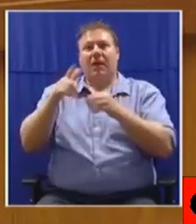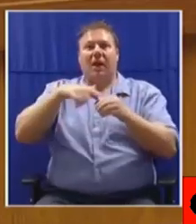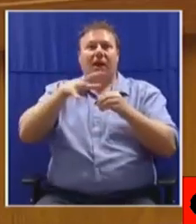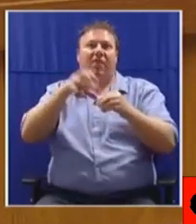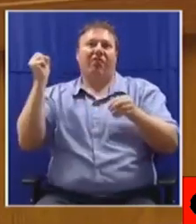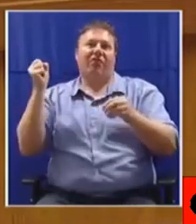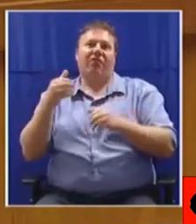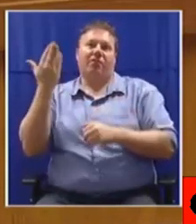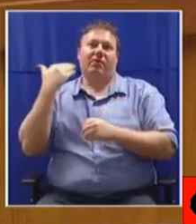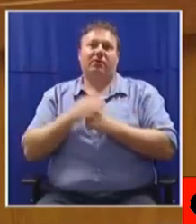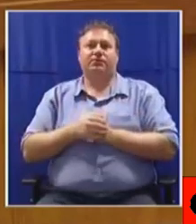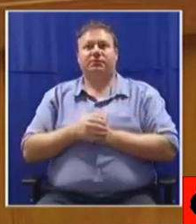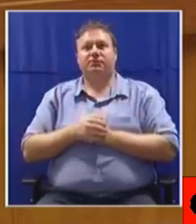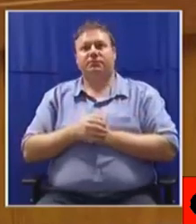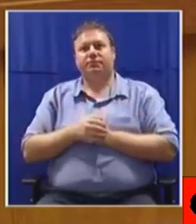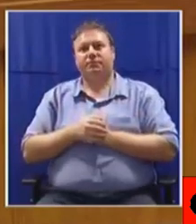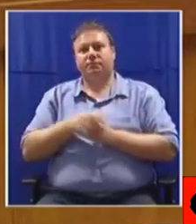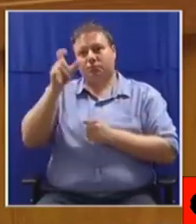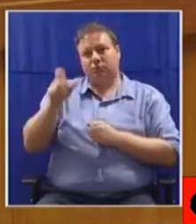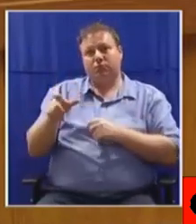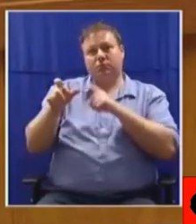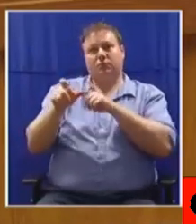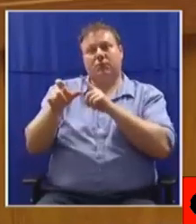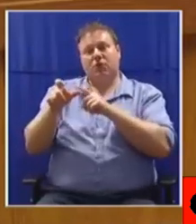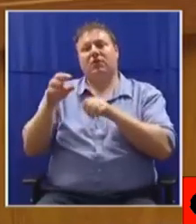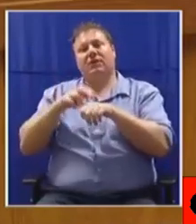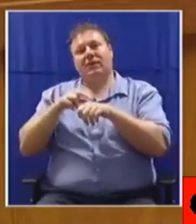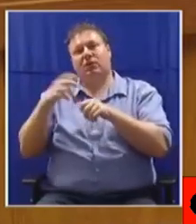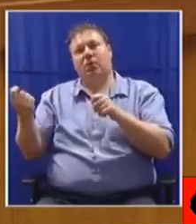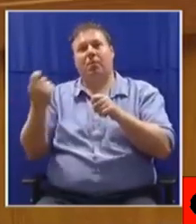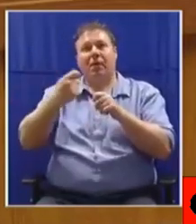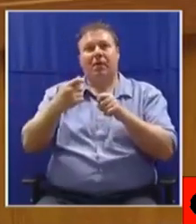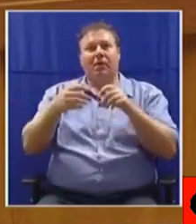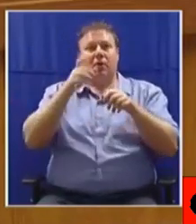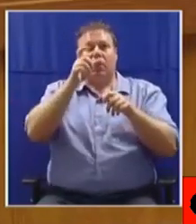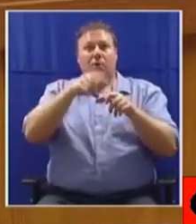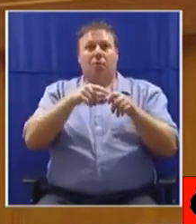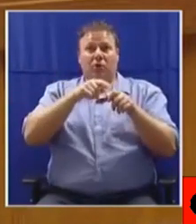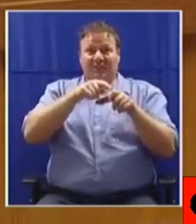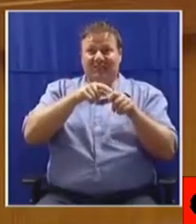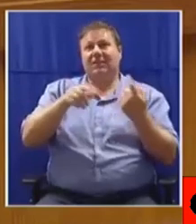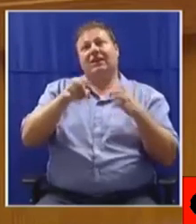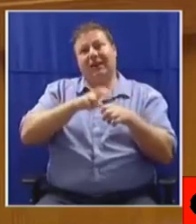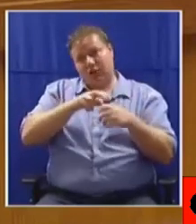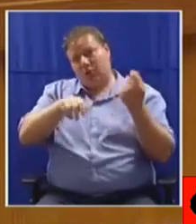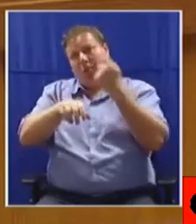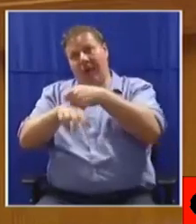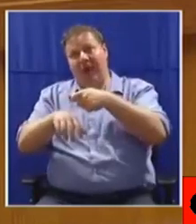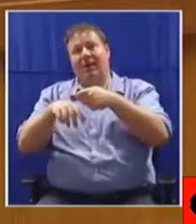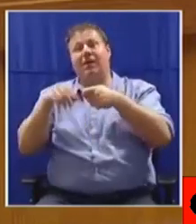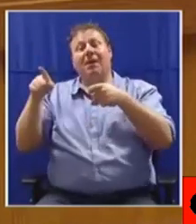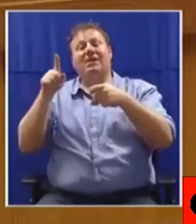the dispossessed to pay the dispossessor for the land that was acquired